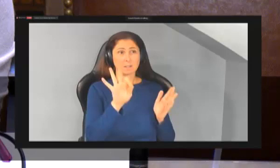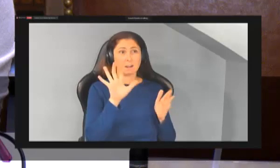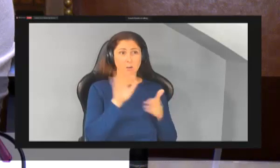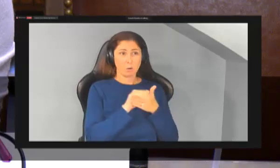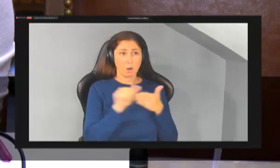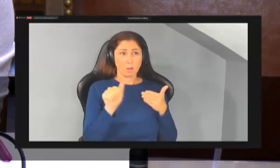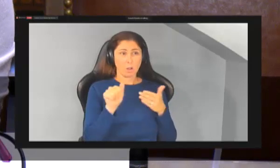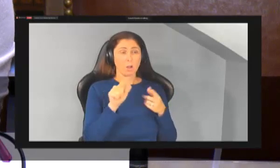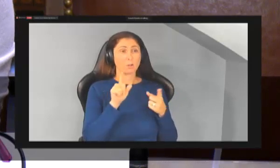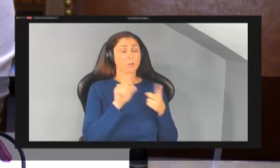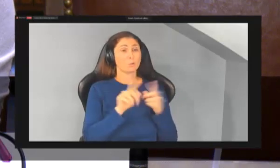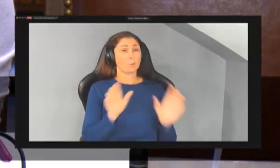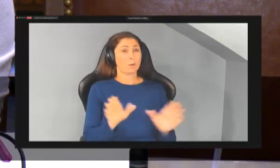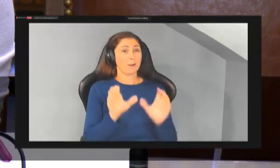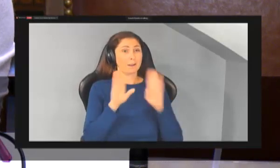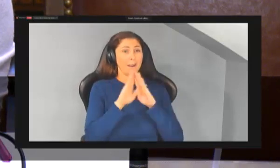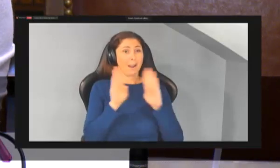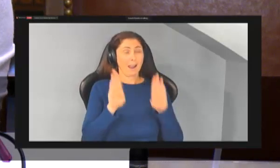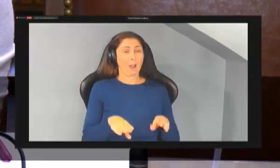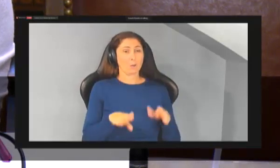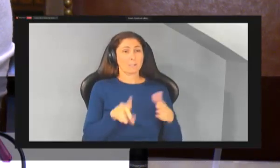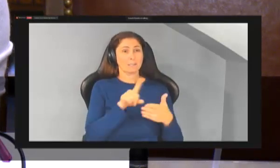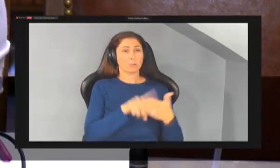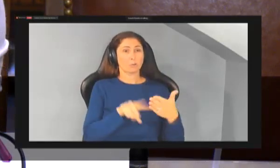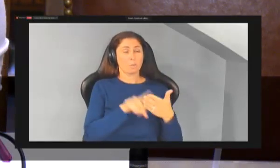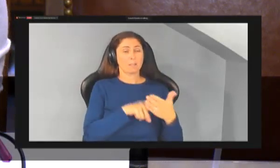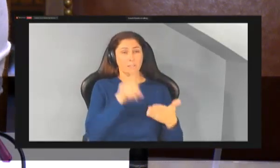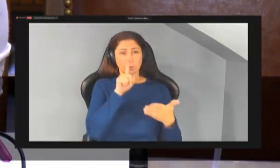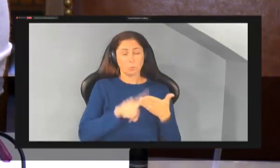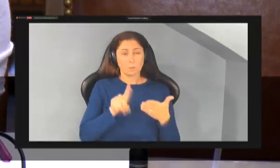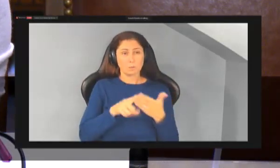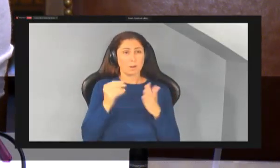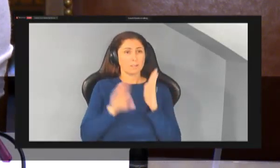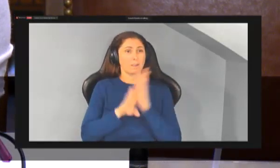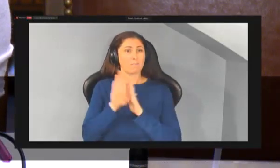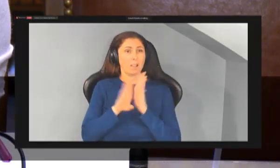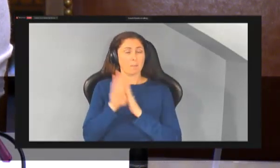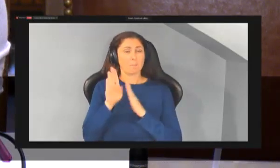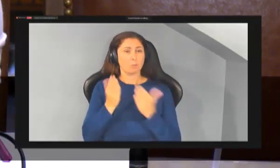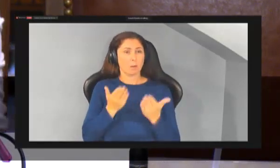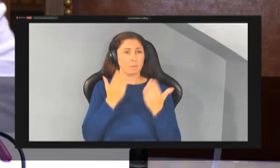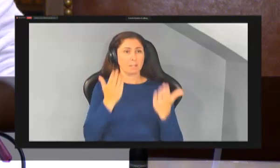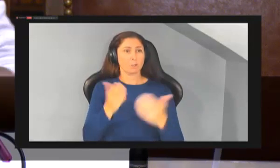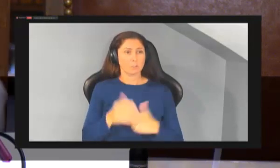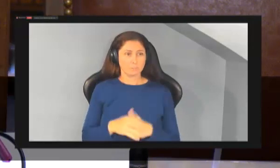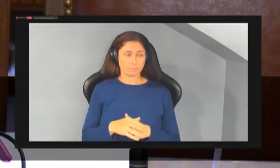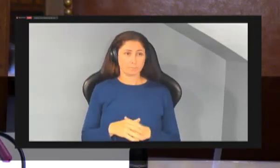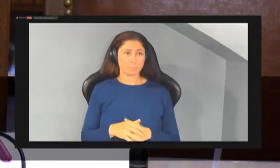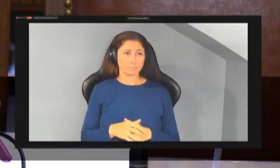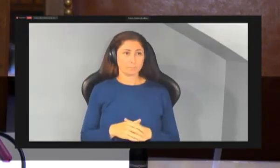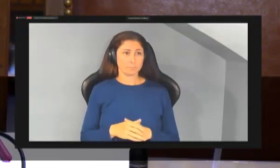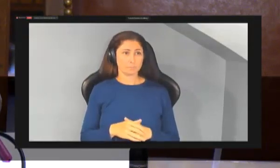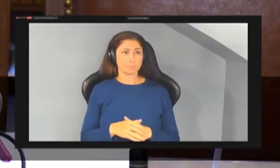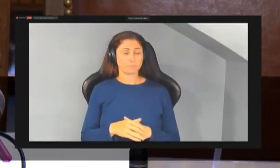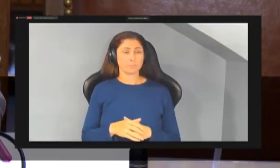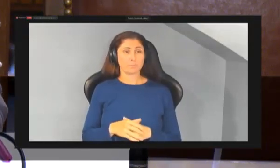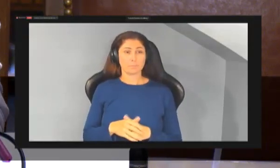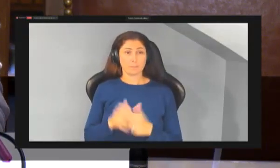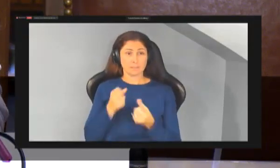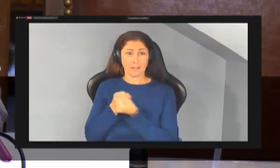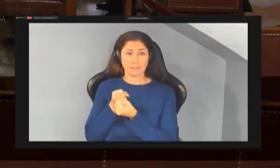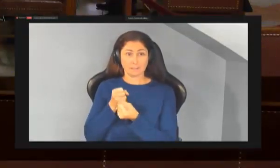to conduct housing discrimination research and development recommendations. Motion to approve. Second. Any